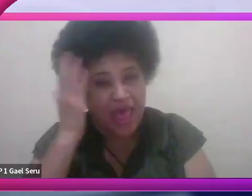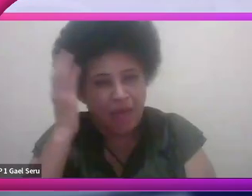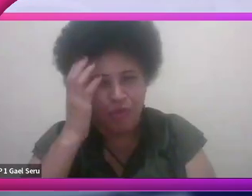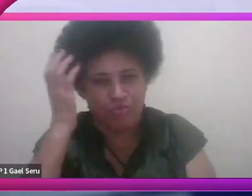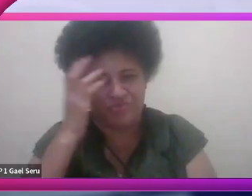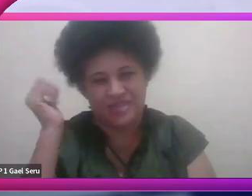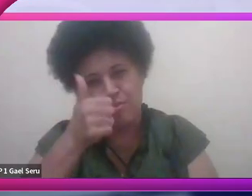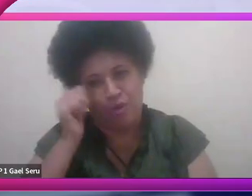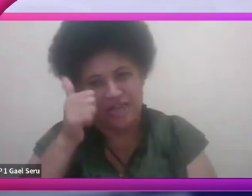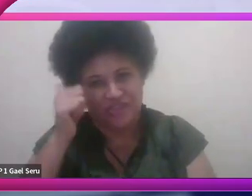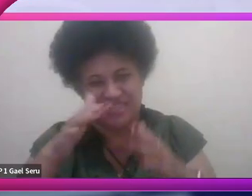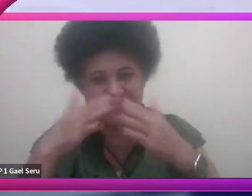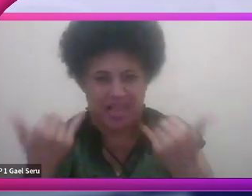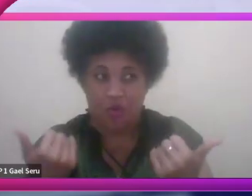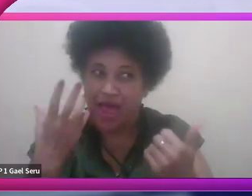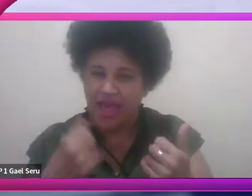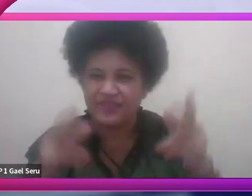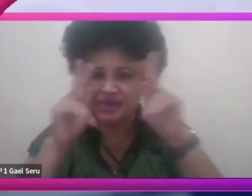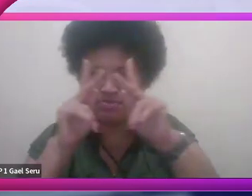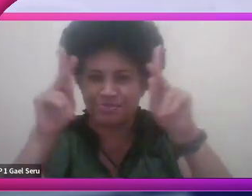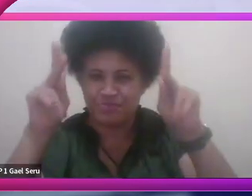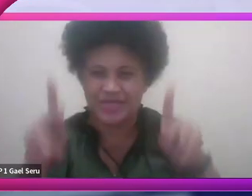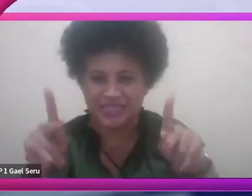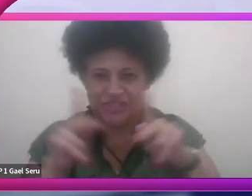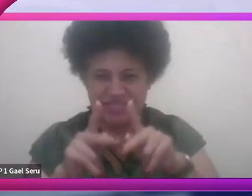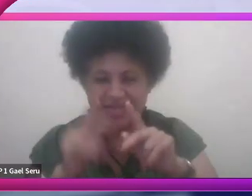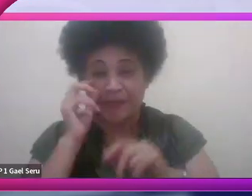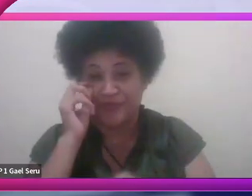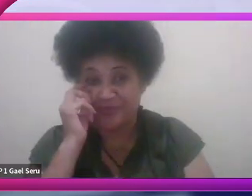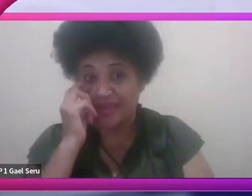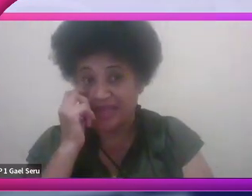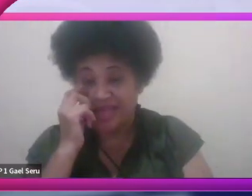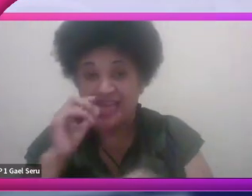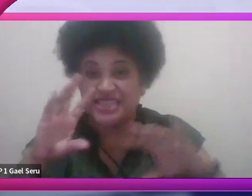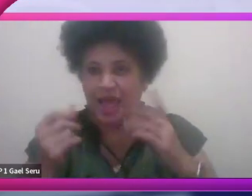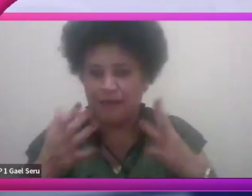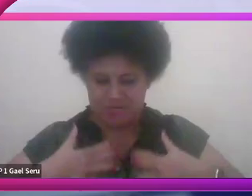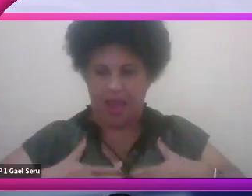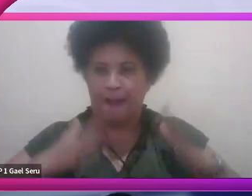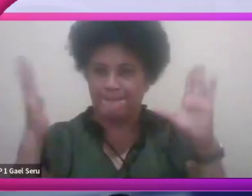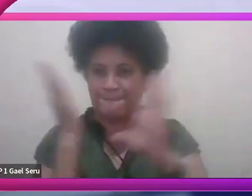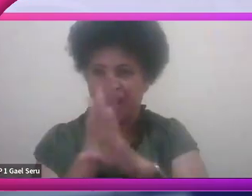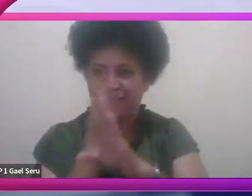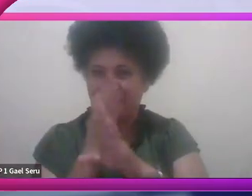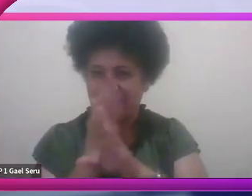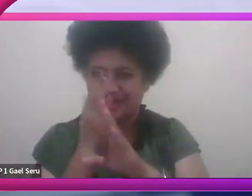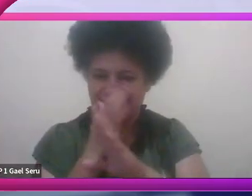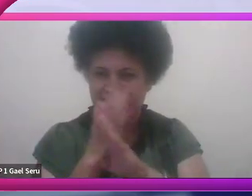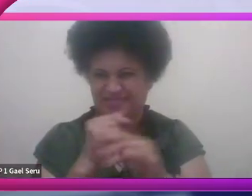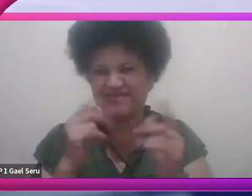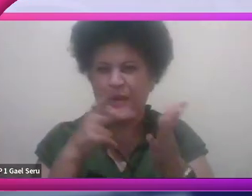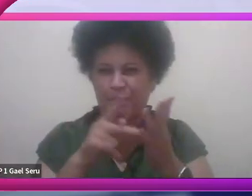advance. My picture will be related to the some secret place that some people say, no, don't talk about